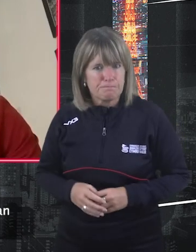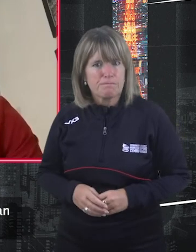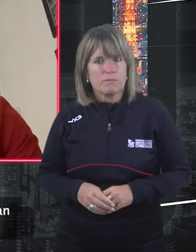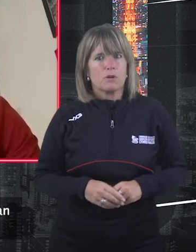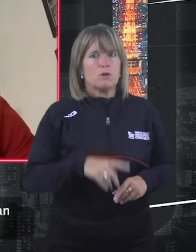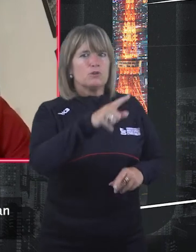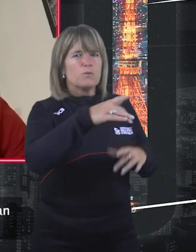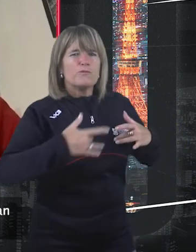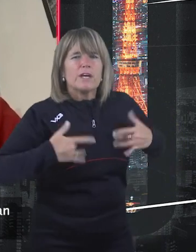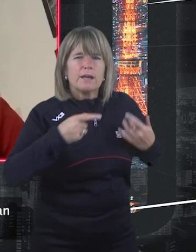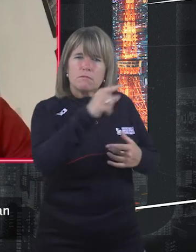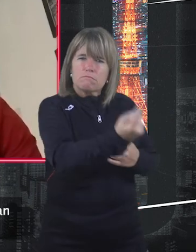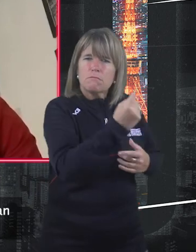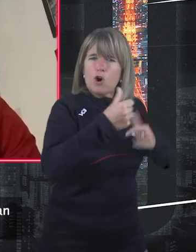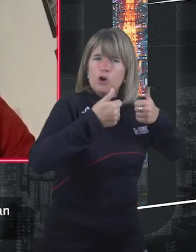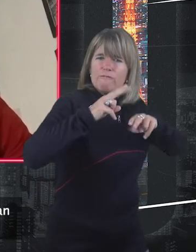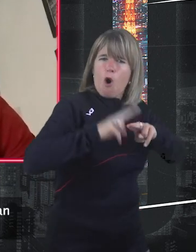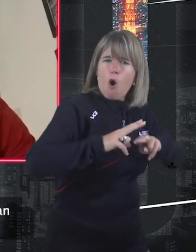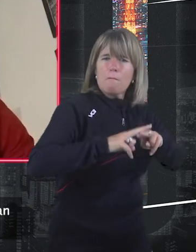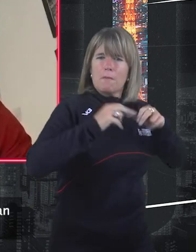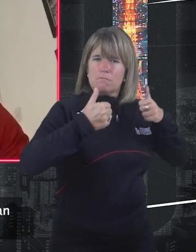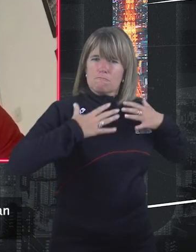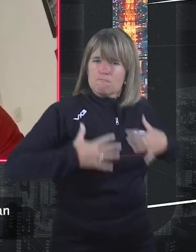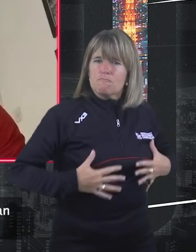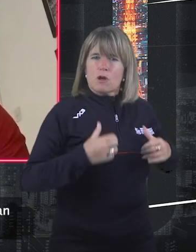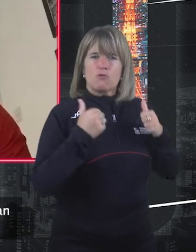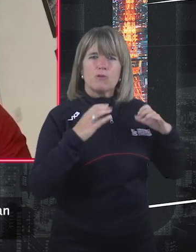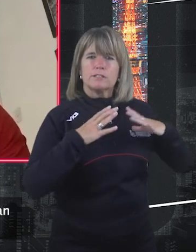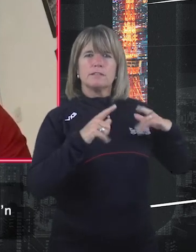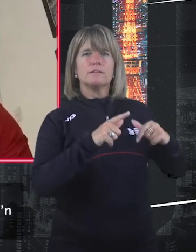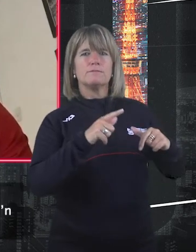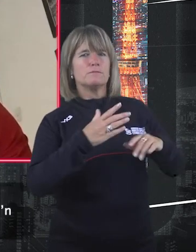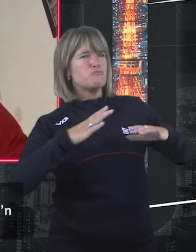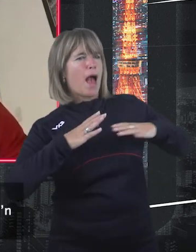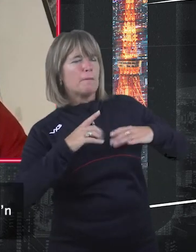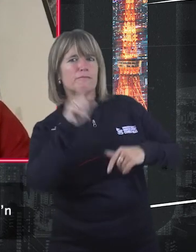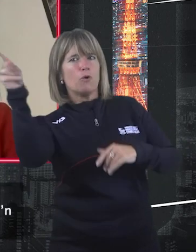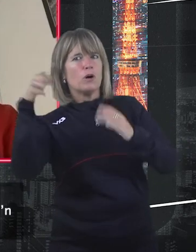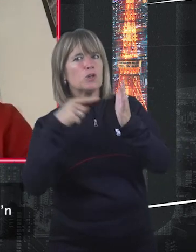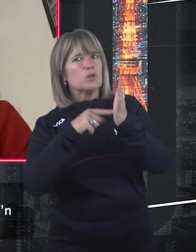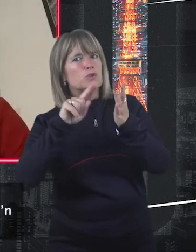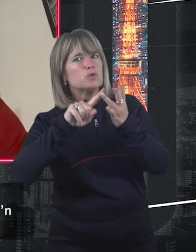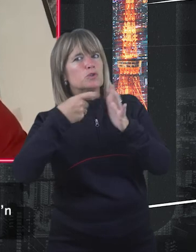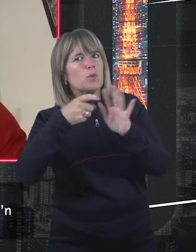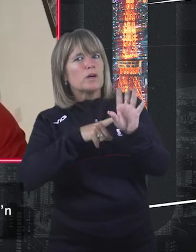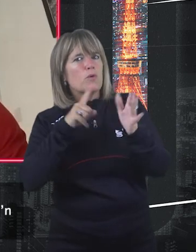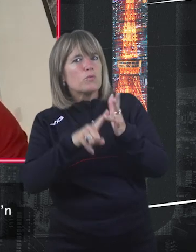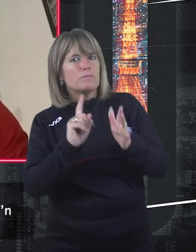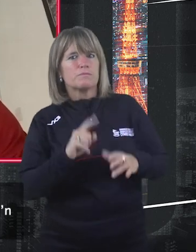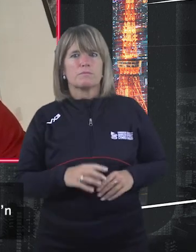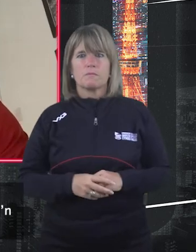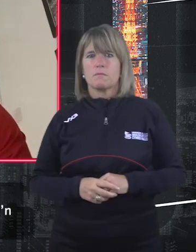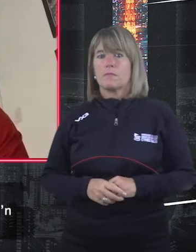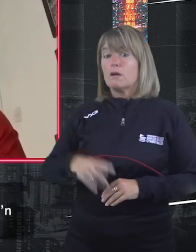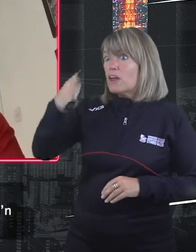good form and in good shape then going to Tokyo in terms of preparations? Yeah, I think training's been better than it's ever